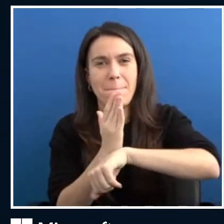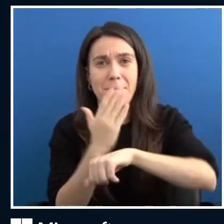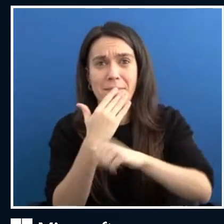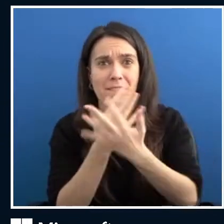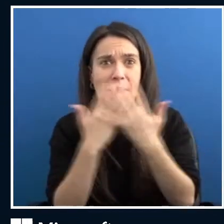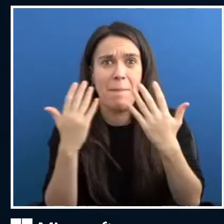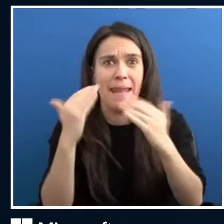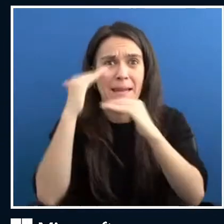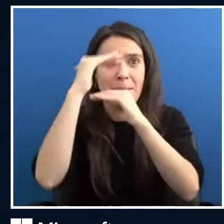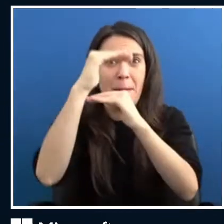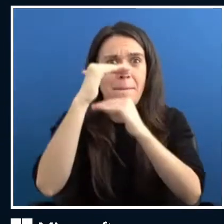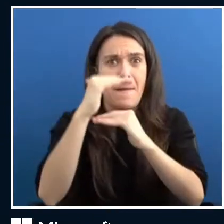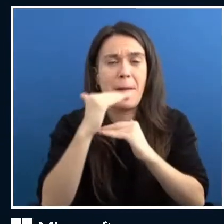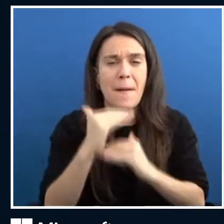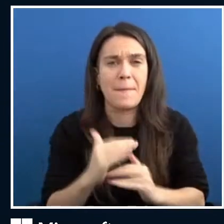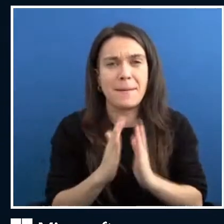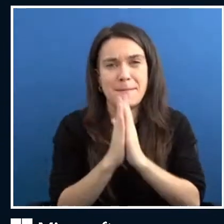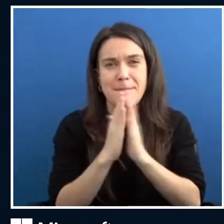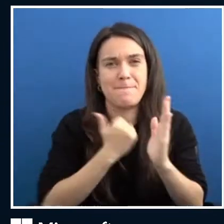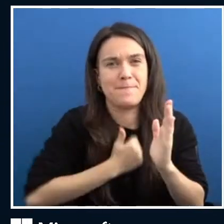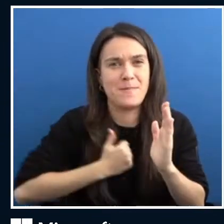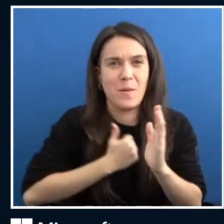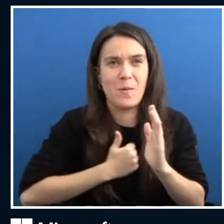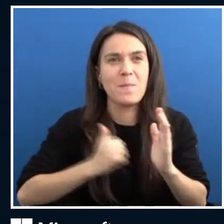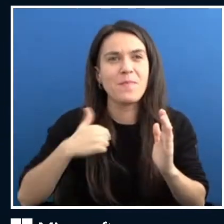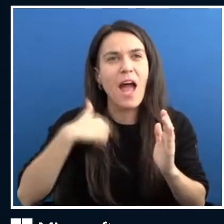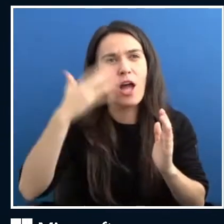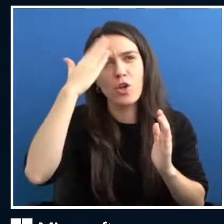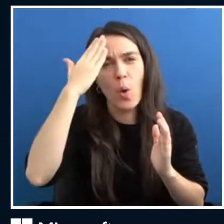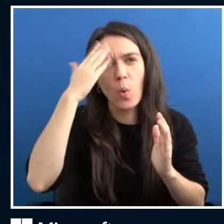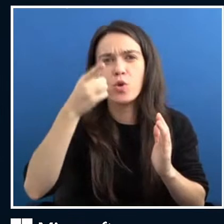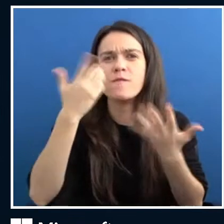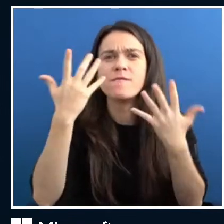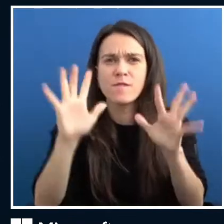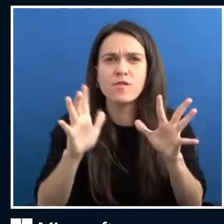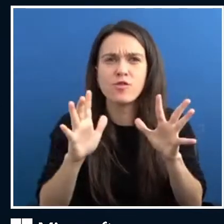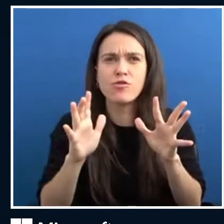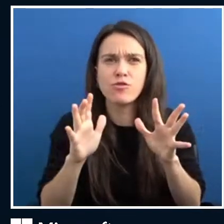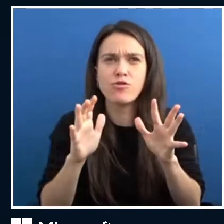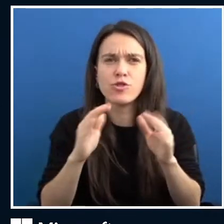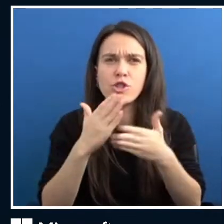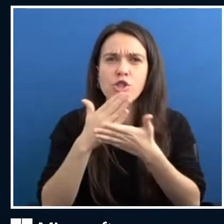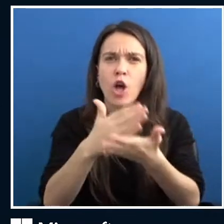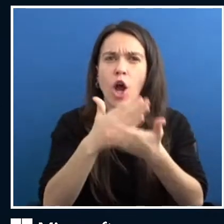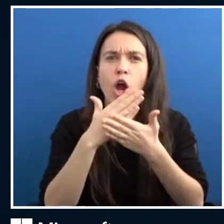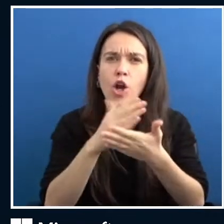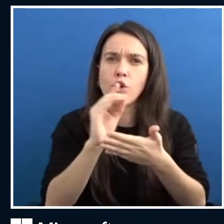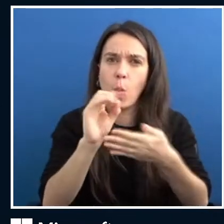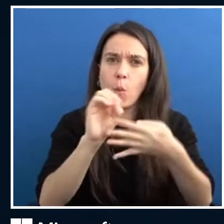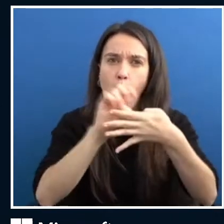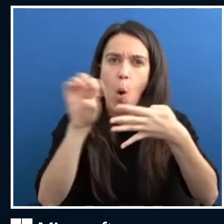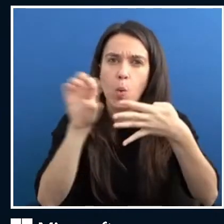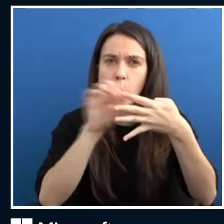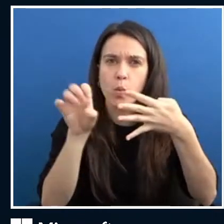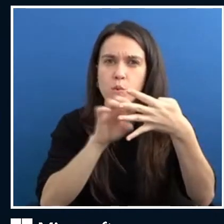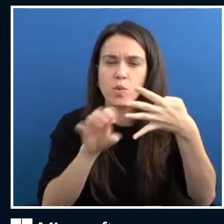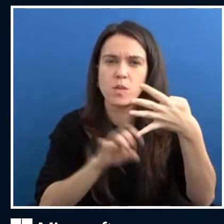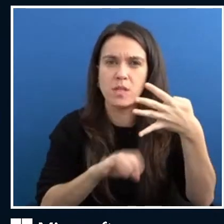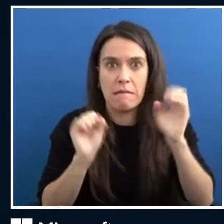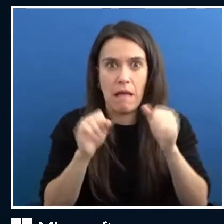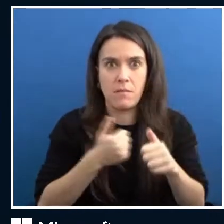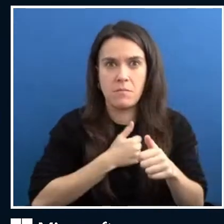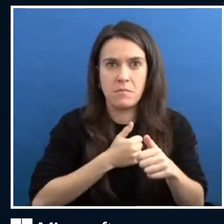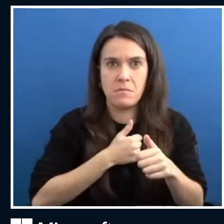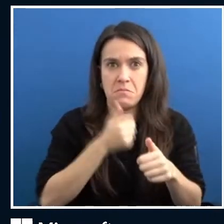Yeah. However, I do know that you have shared the code, right, in our resources. Yeah. So can people go and run this for themselves? Is it in that